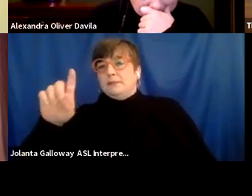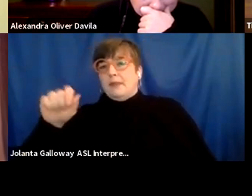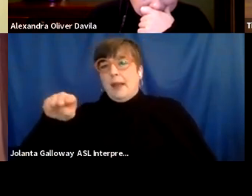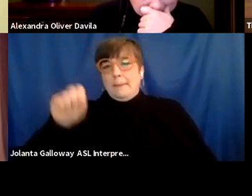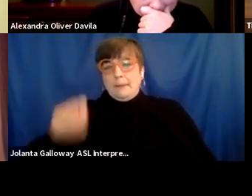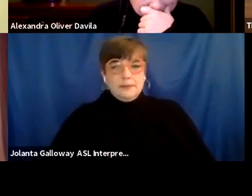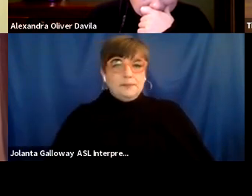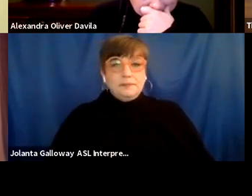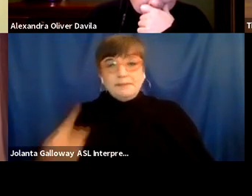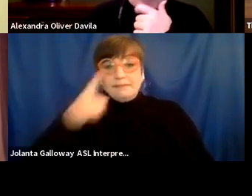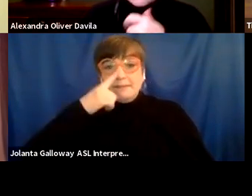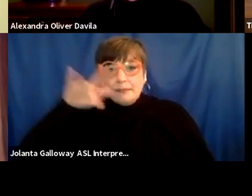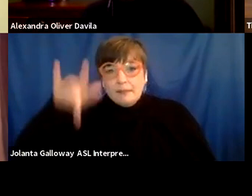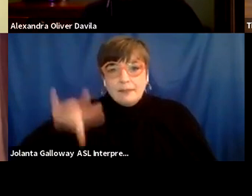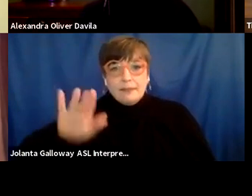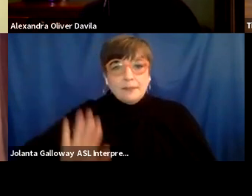virtually.